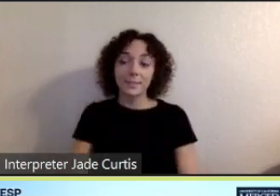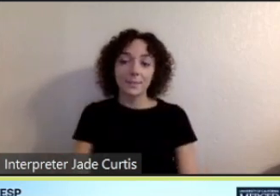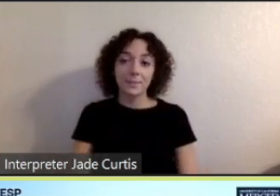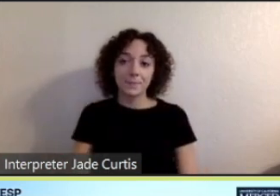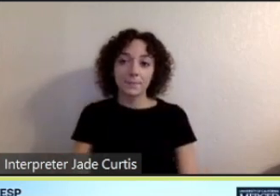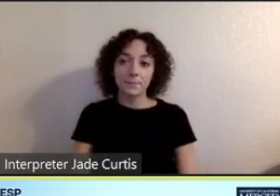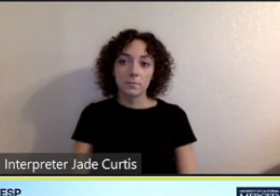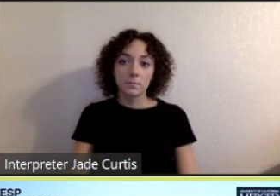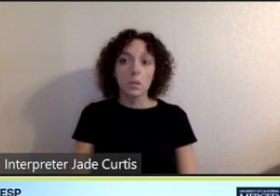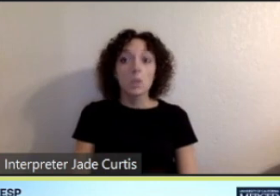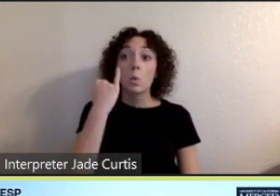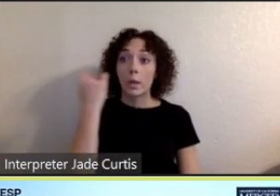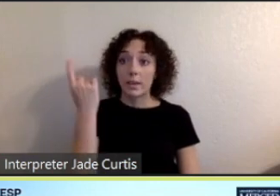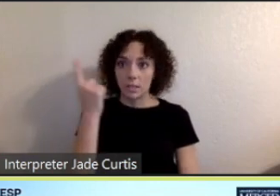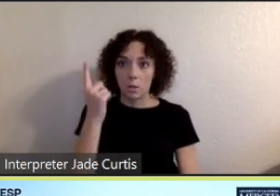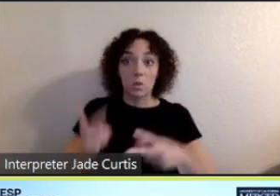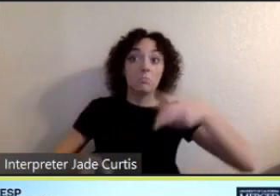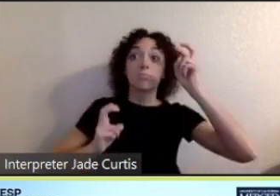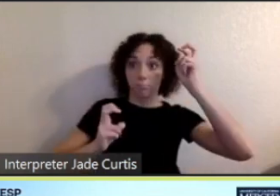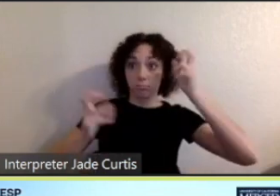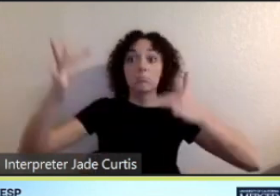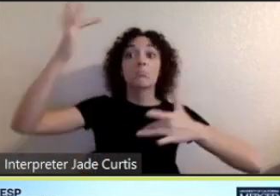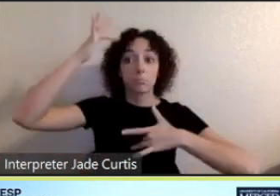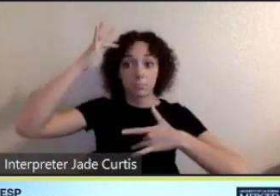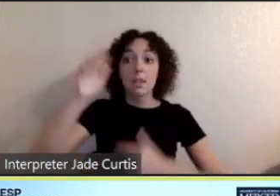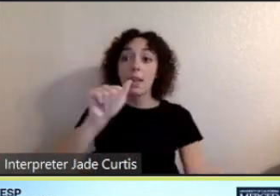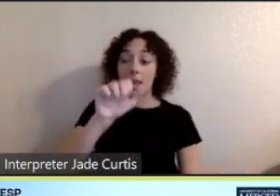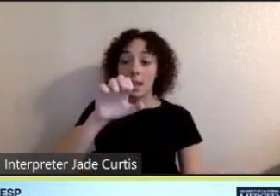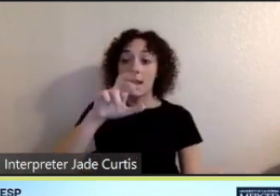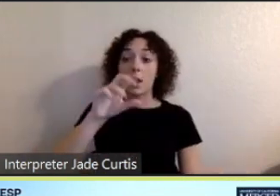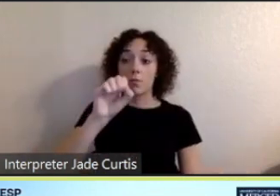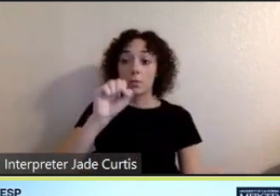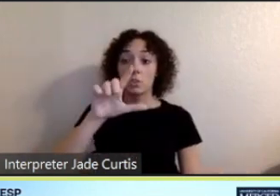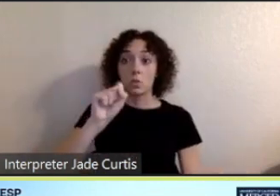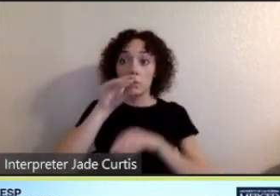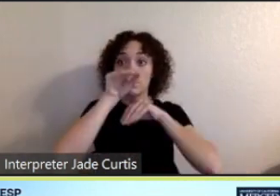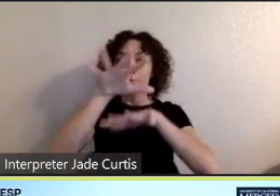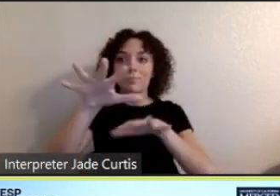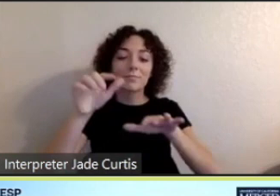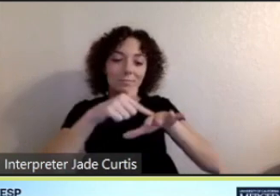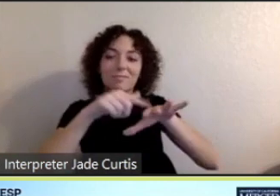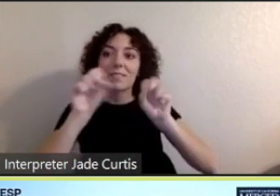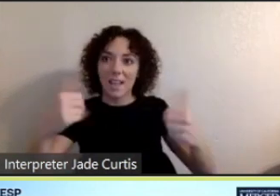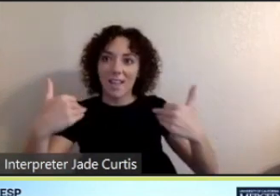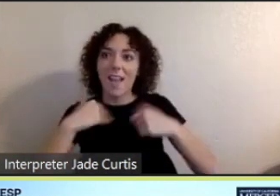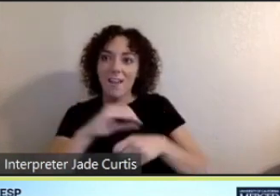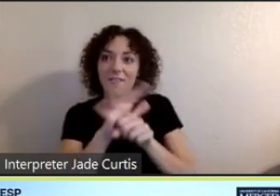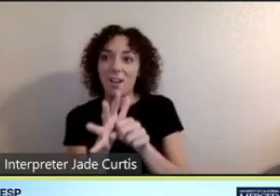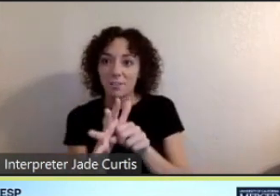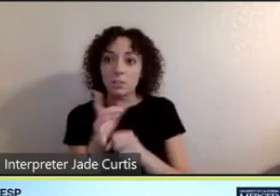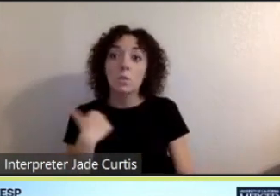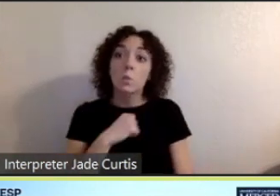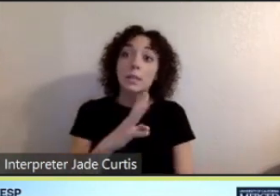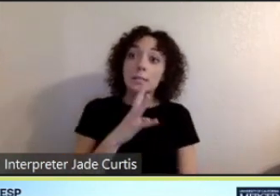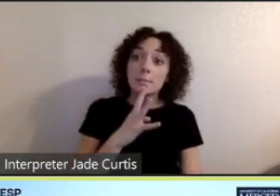Now, if someone is infected, these aerosols may contain viruses. And when we speak and we say a phrase like